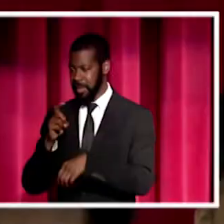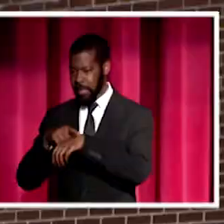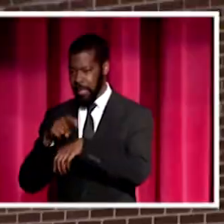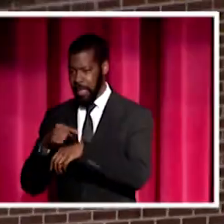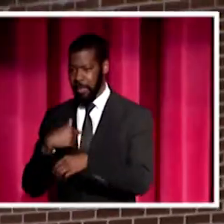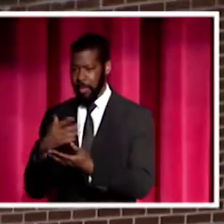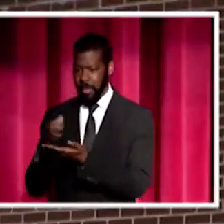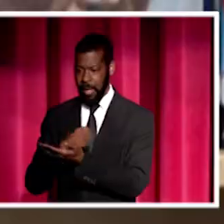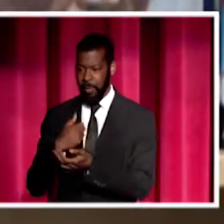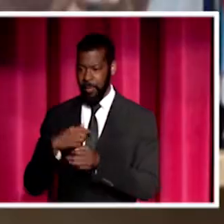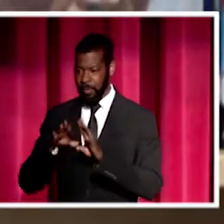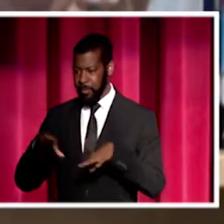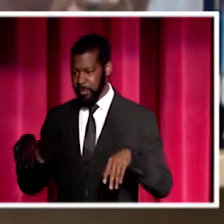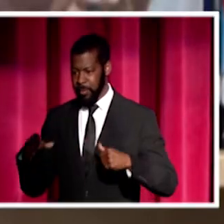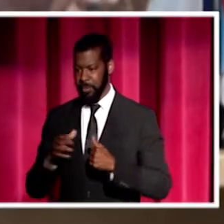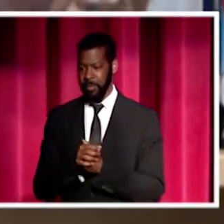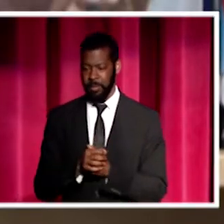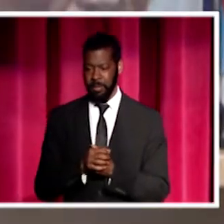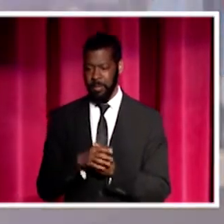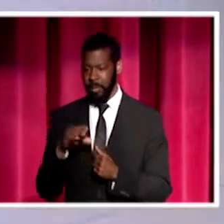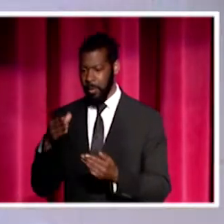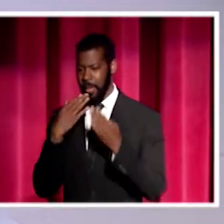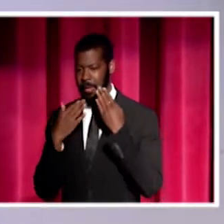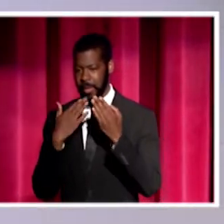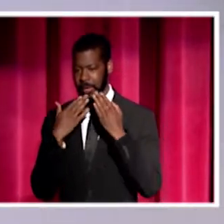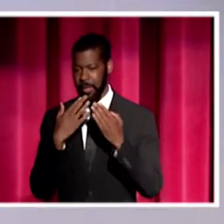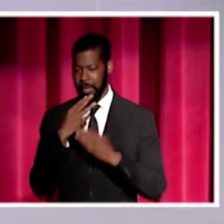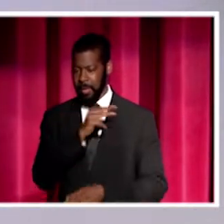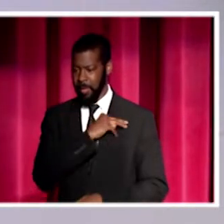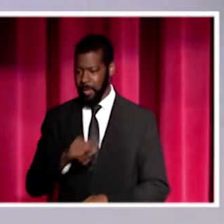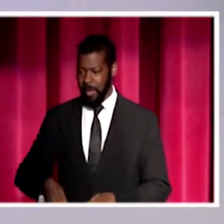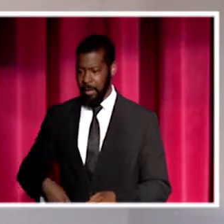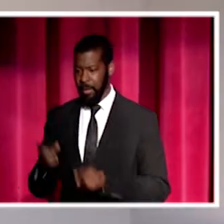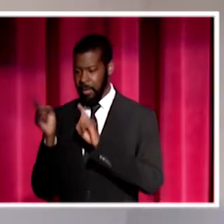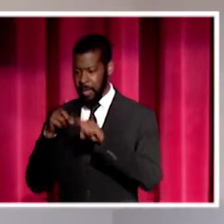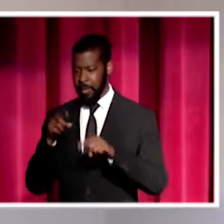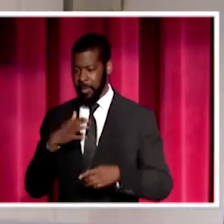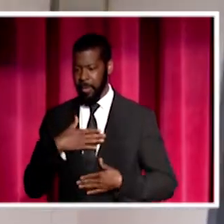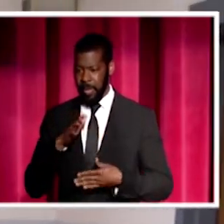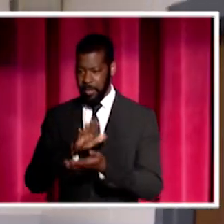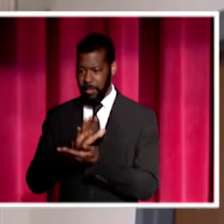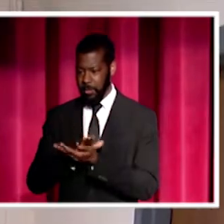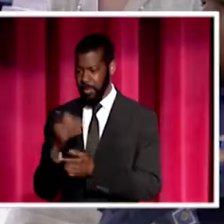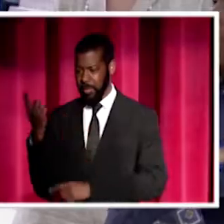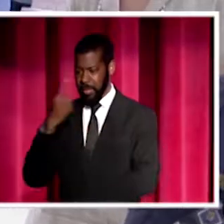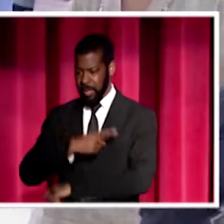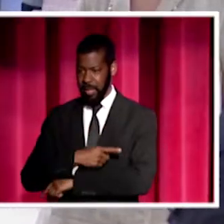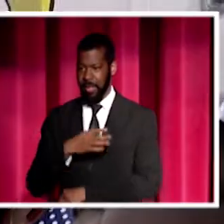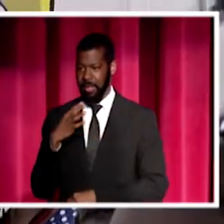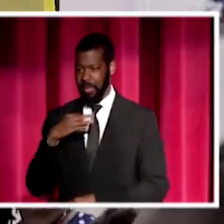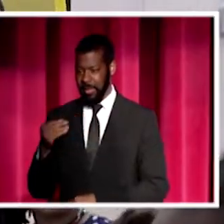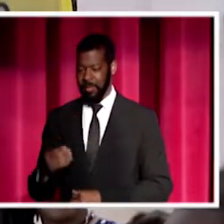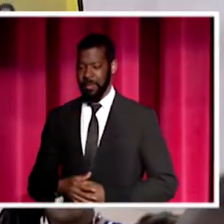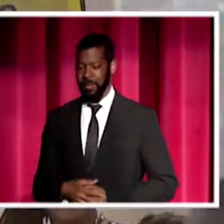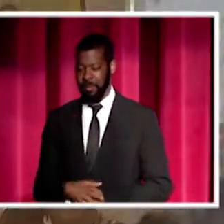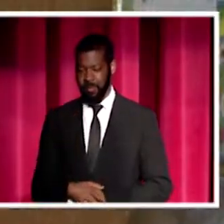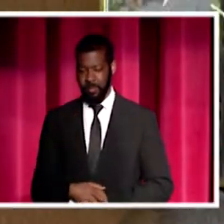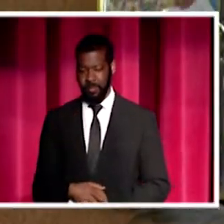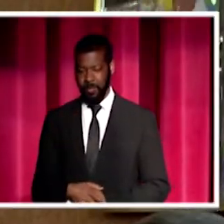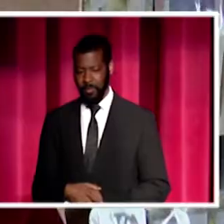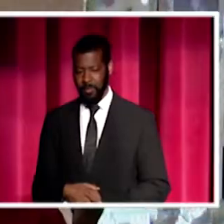we have with our children. I would like to thank Mayor Bowser for coming to Garfield Elementary School today and having lunch with us.